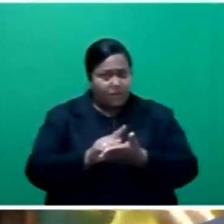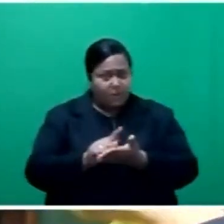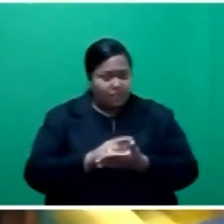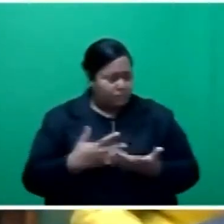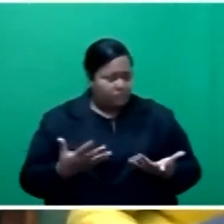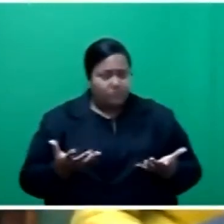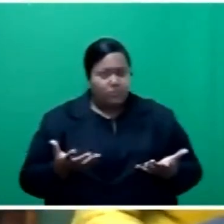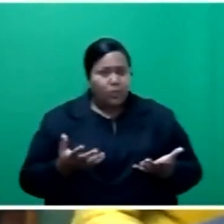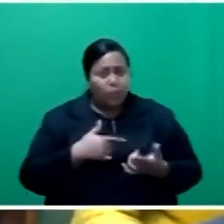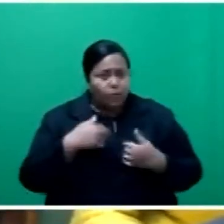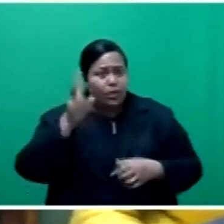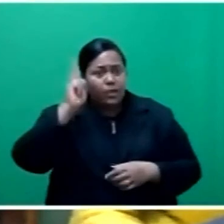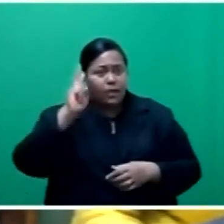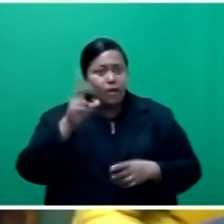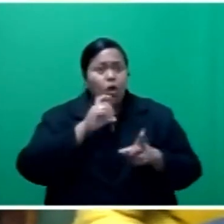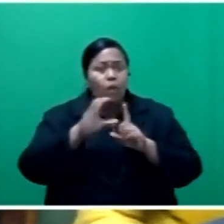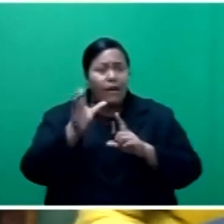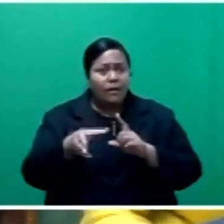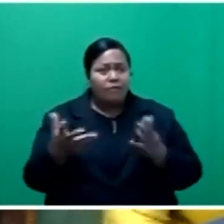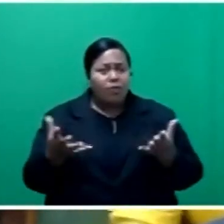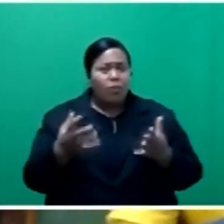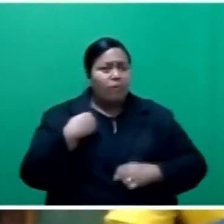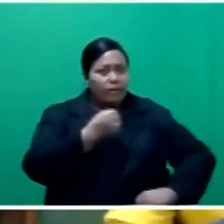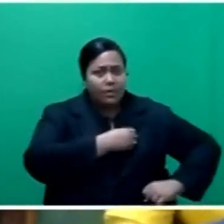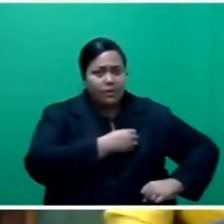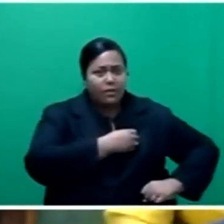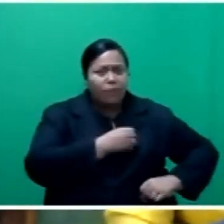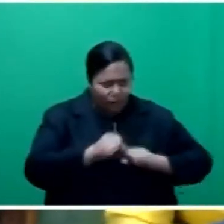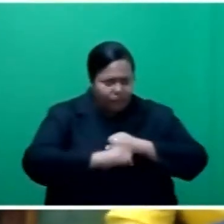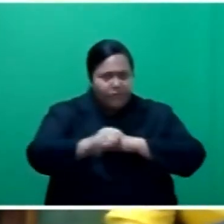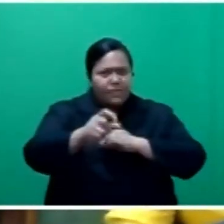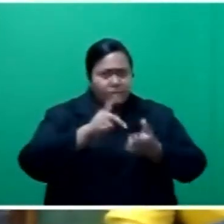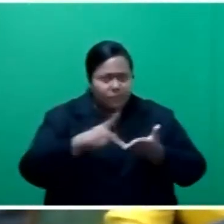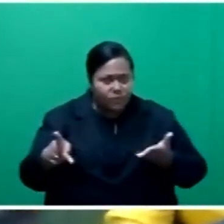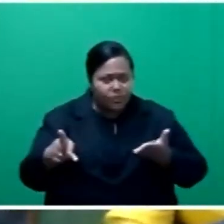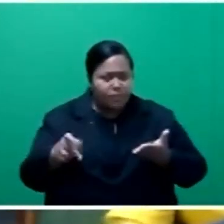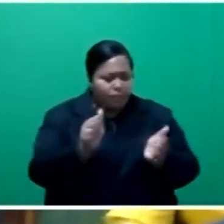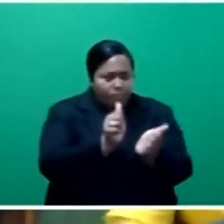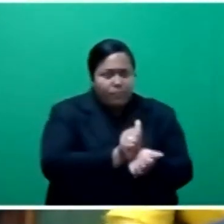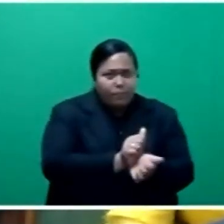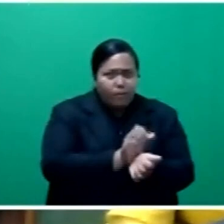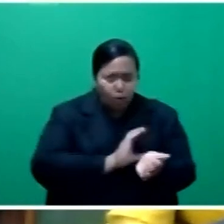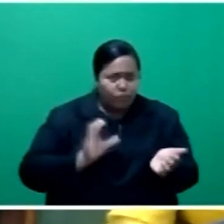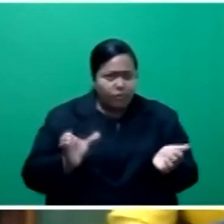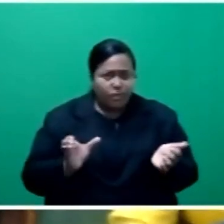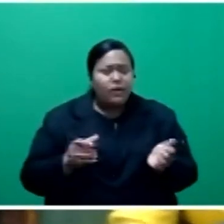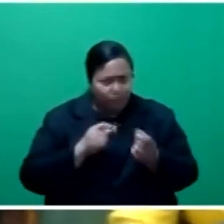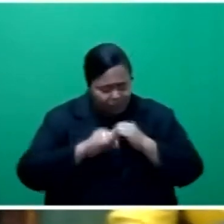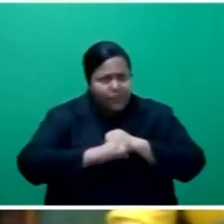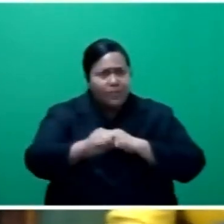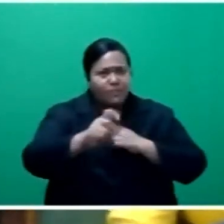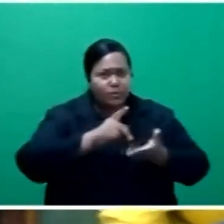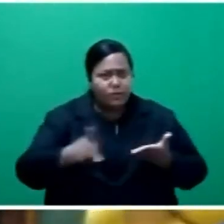of the Commissioner of the Commander of the RFMF, when we advertised the position of the Commissioner of Corrections, when we advertised the position of the Governor of the Reserve Bank